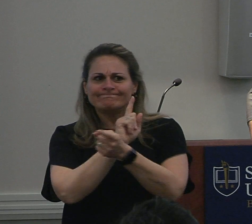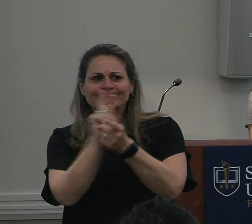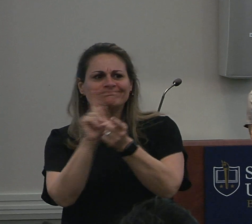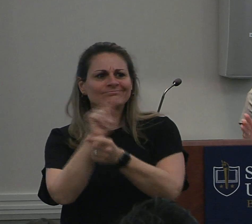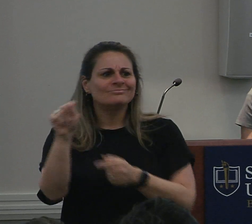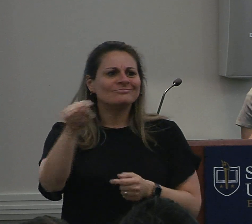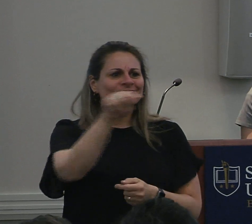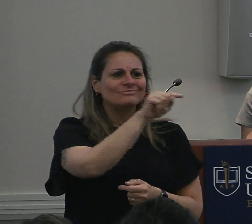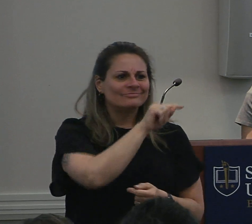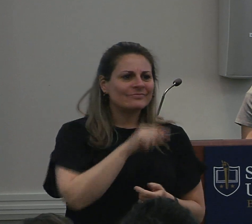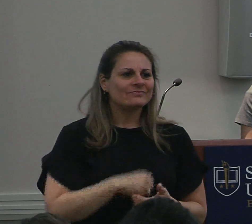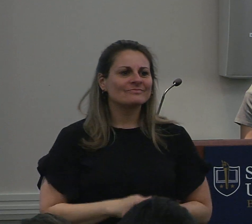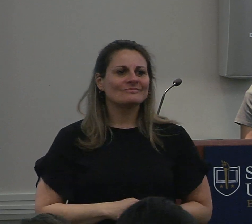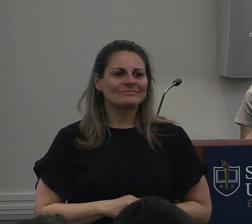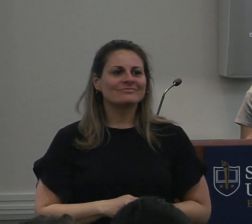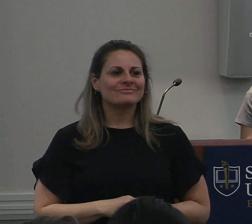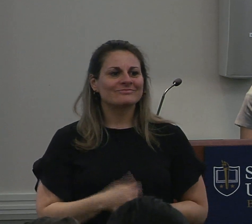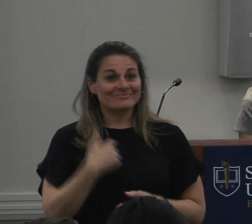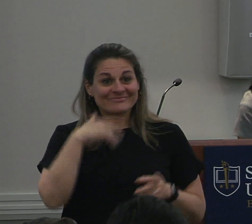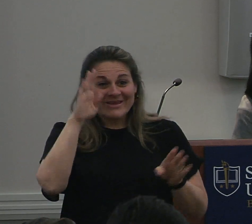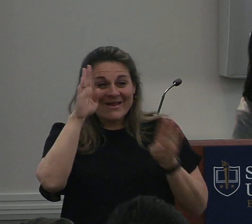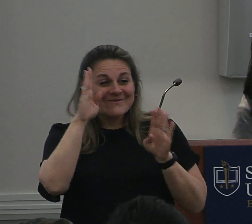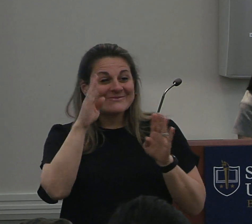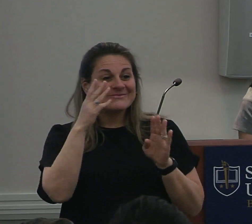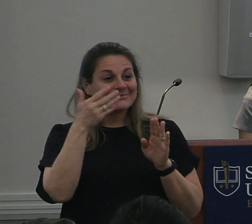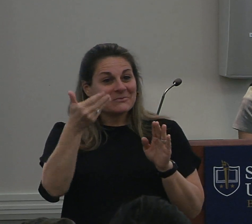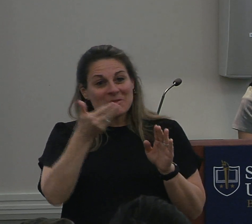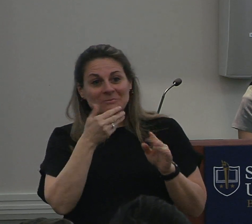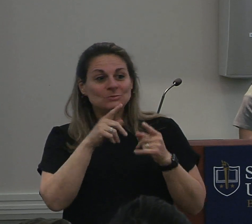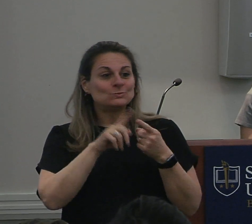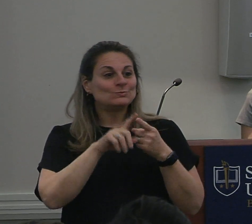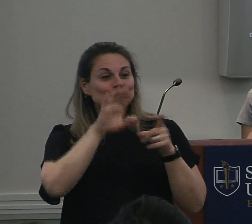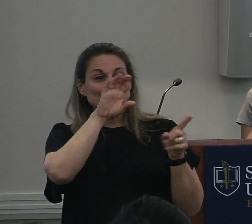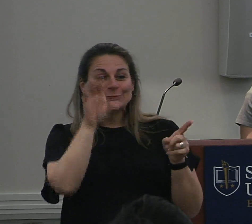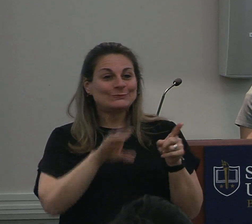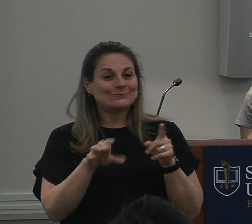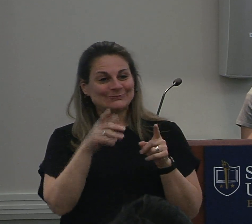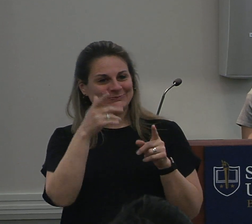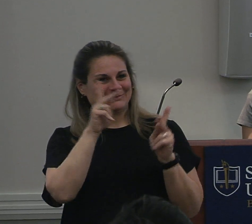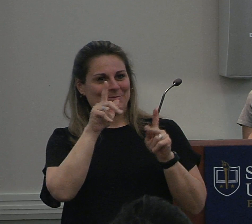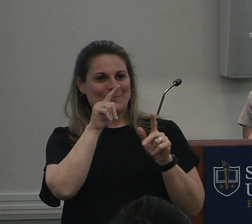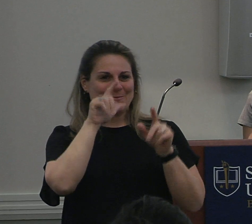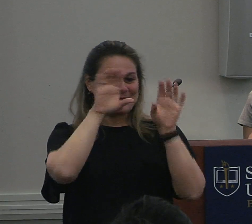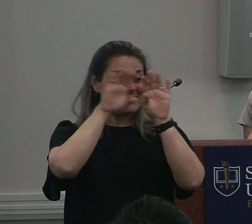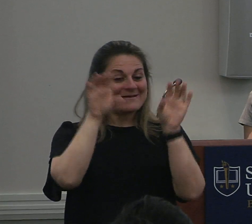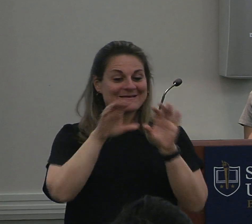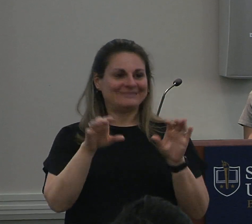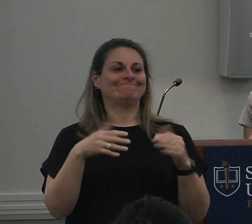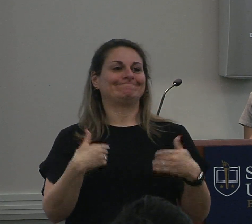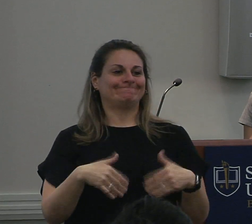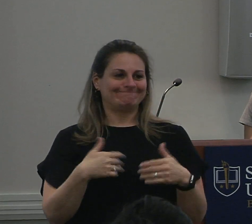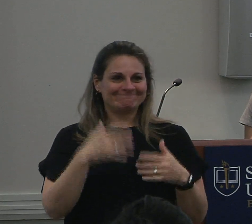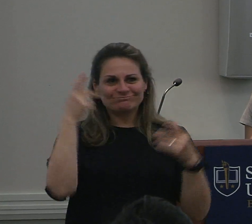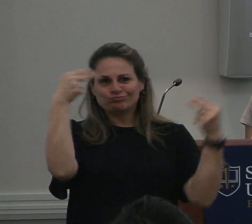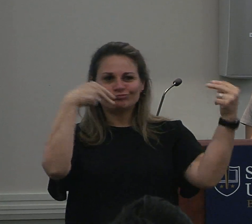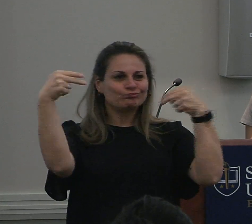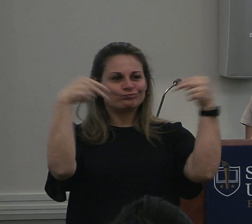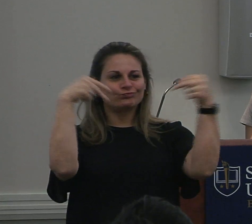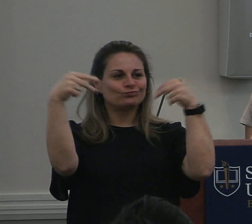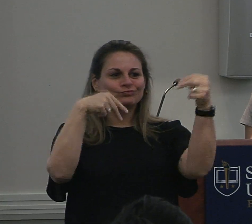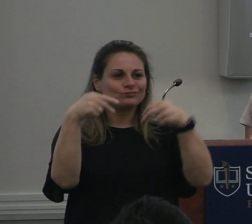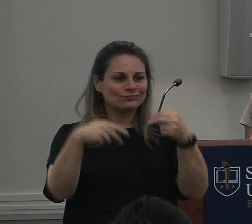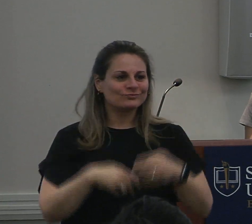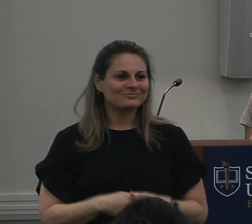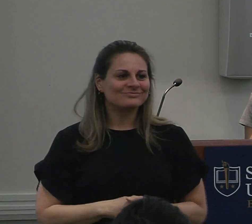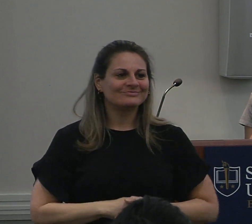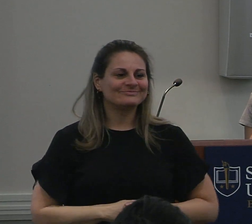seeing hello and welcome to our Zoom participants as well. So many who are joining in multiple ways. I'm